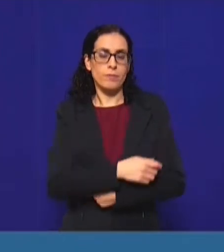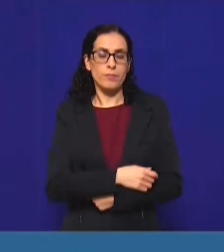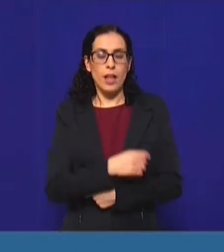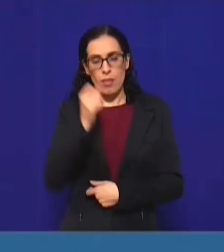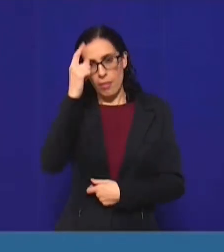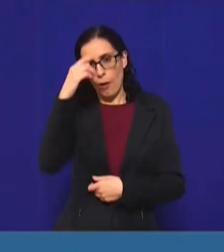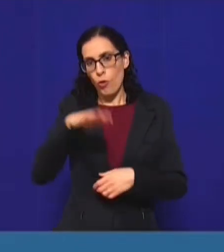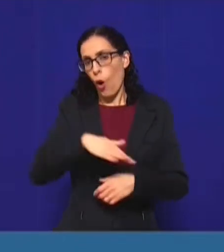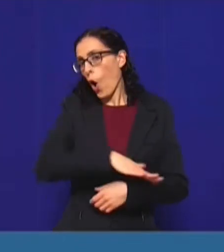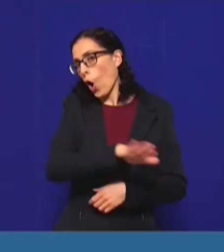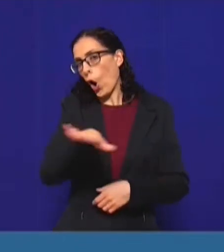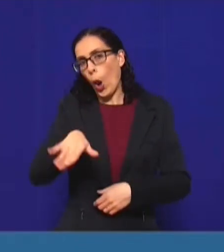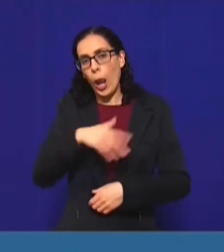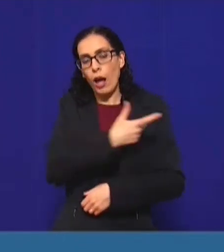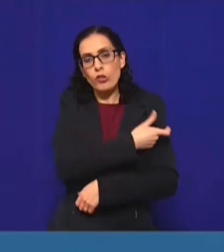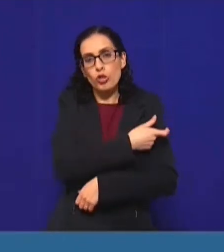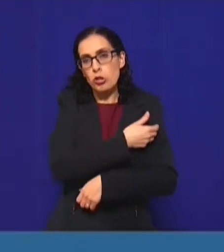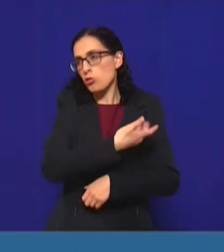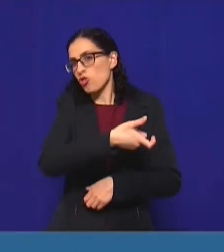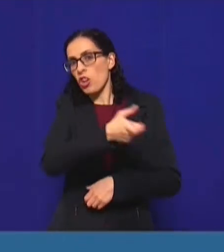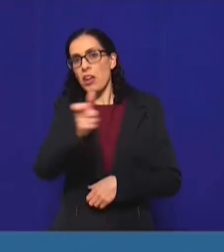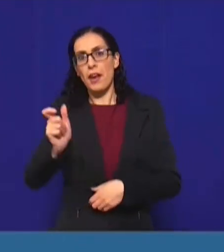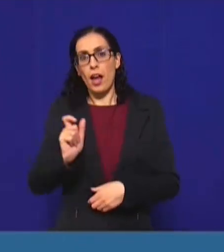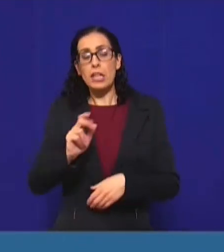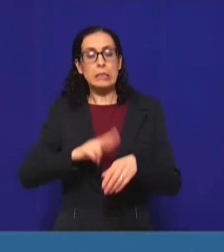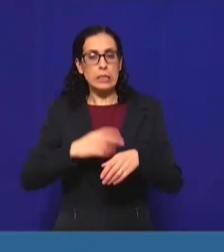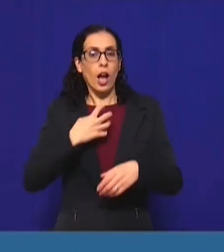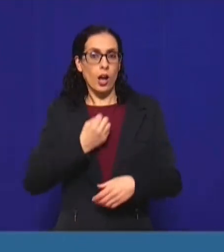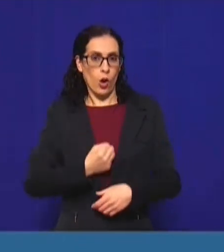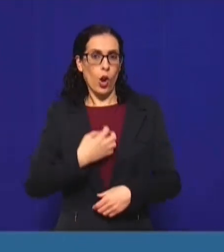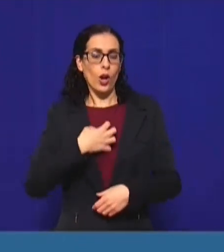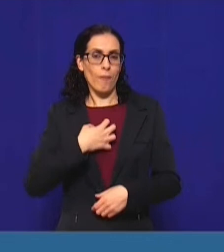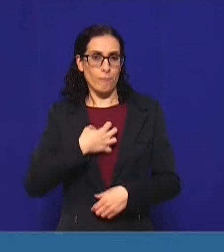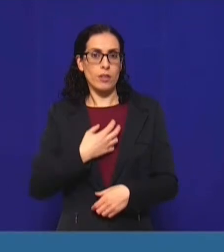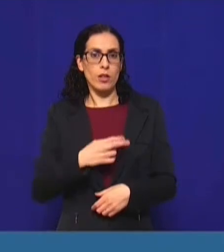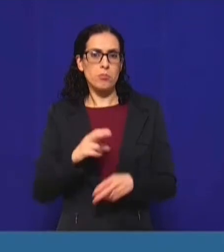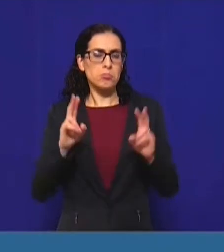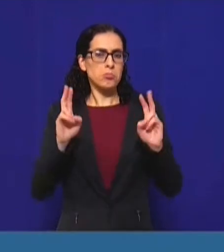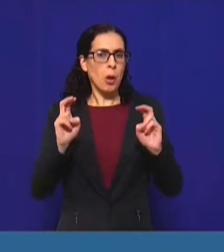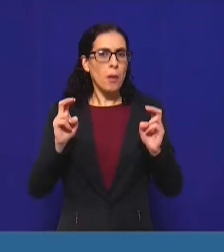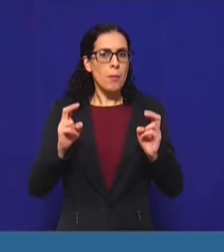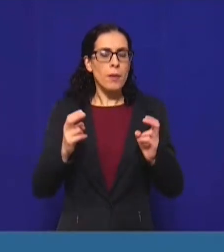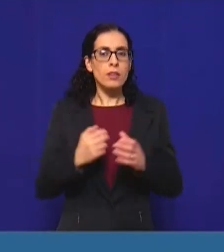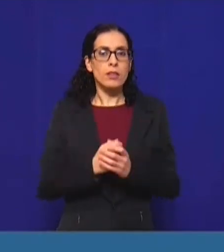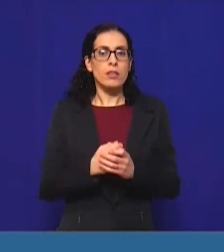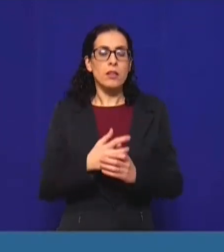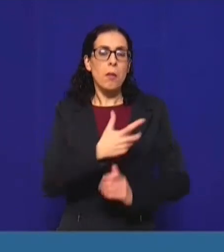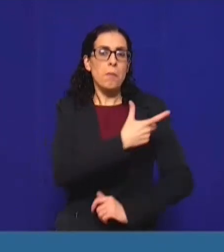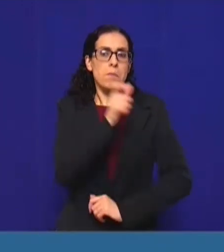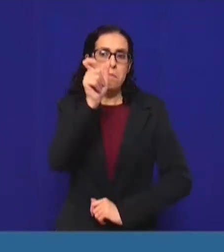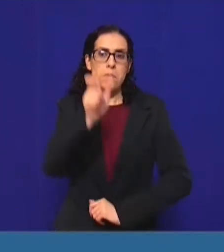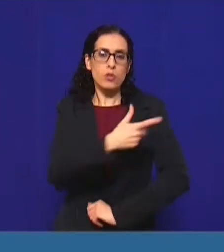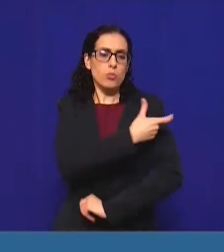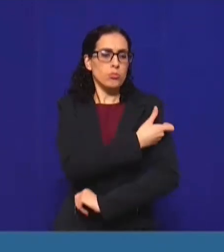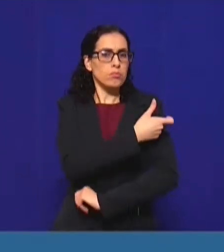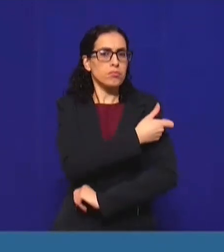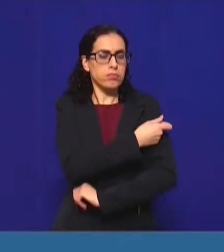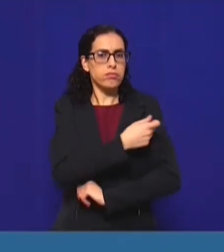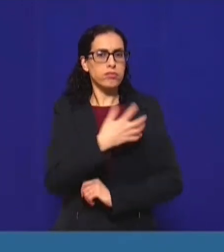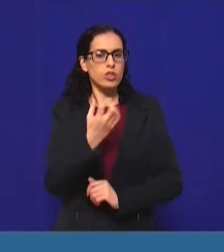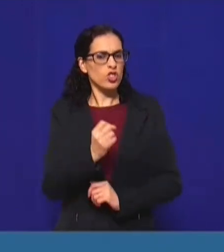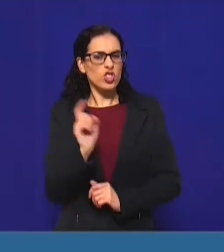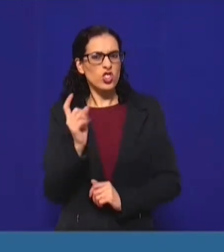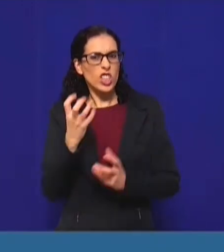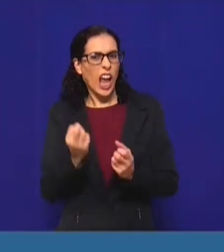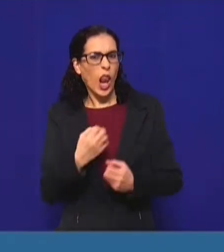vaccine oħrajn jista' jkollok xi ftit side effects. Il-maġġor parti tal-persuni li aħna rajna u followjajna x'kien qed ikollhom